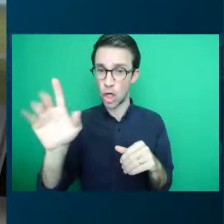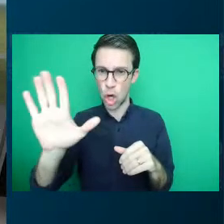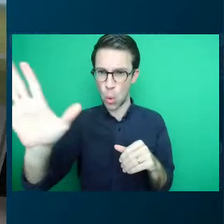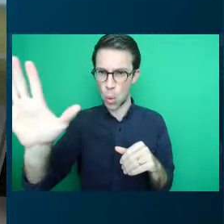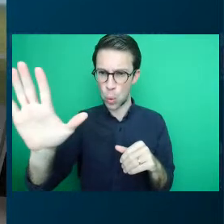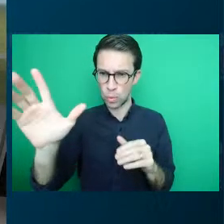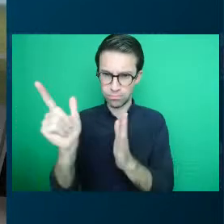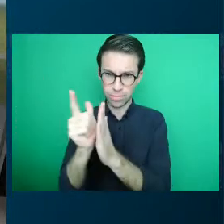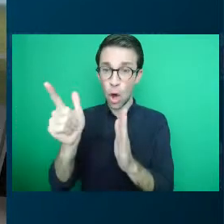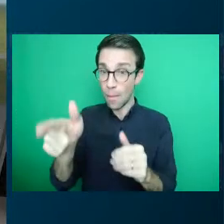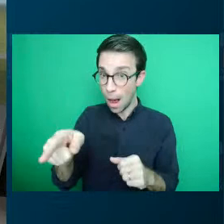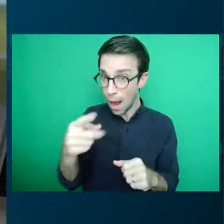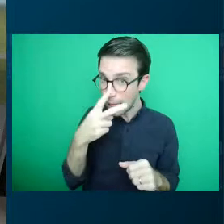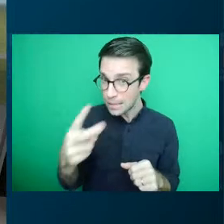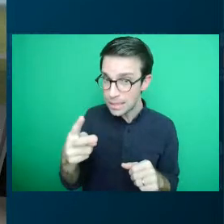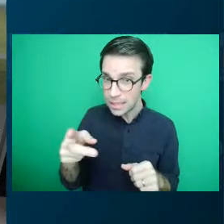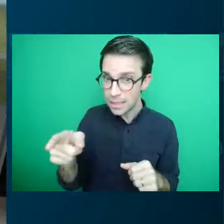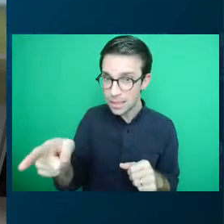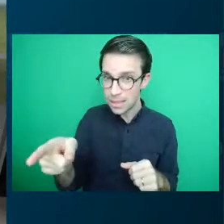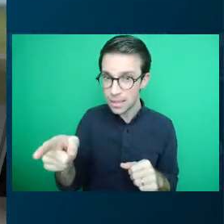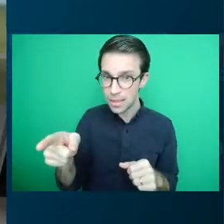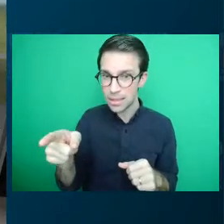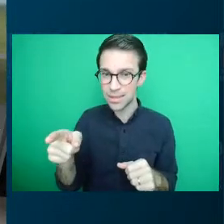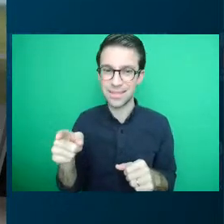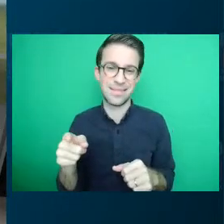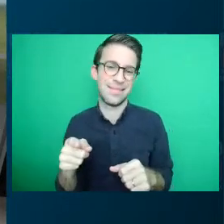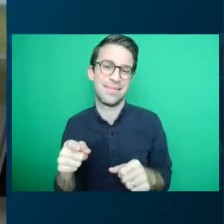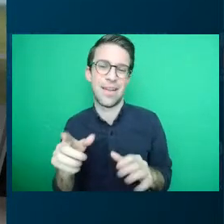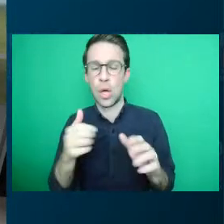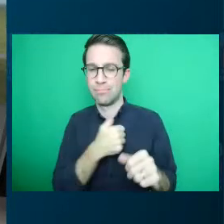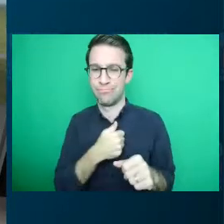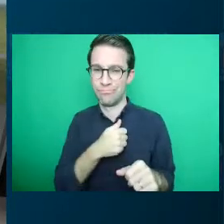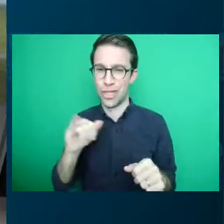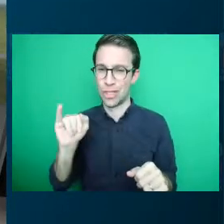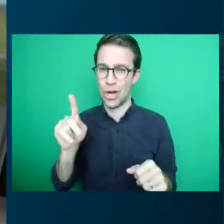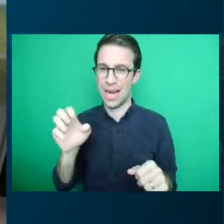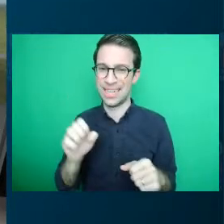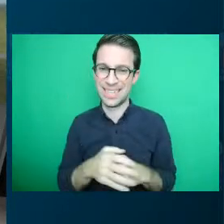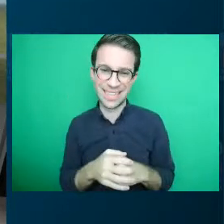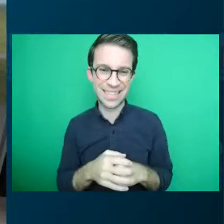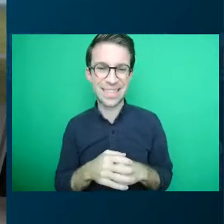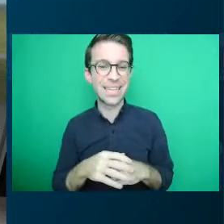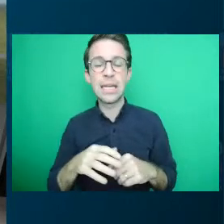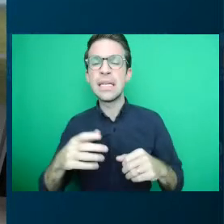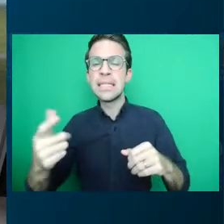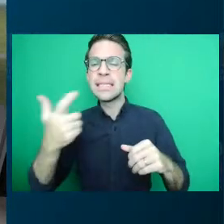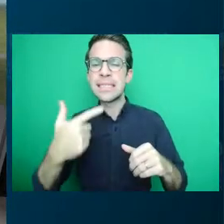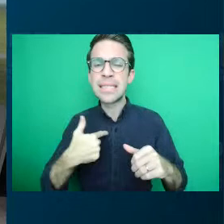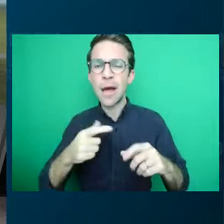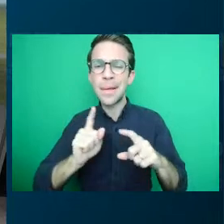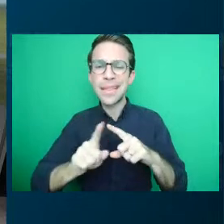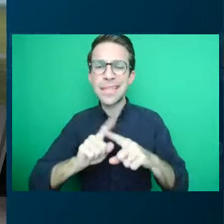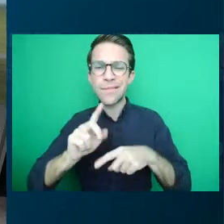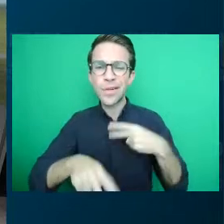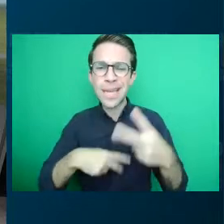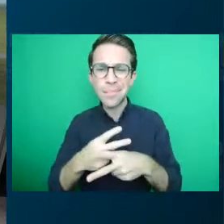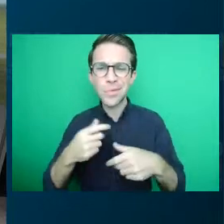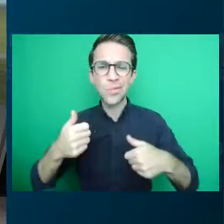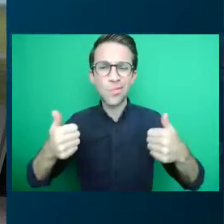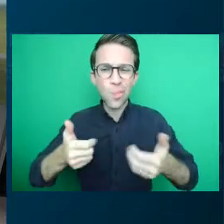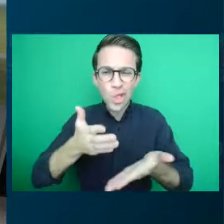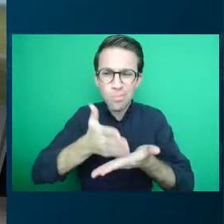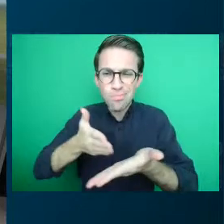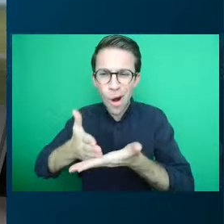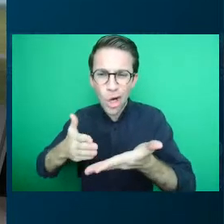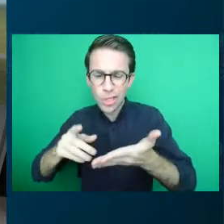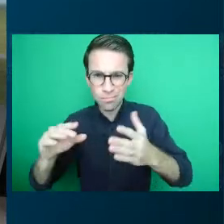right there already. Geez, Intrepid, can you handle that? No. Kidding. Sorry, Ike. Let me know the different types of parts that I need to put on my rocket. And